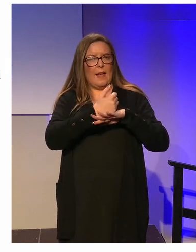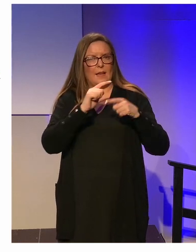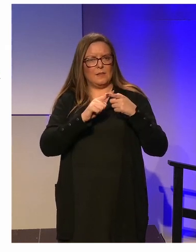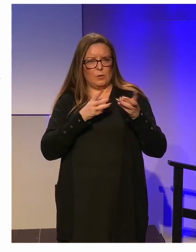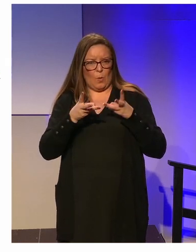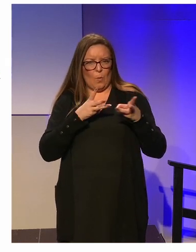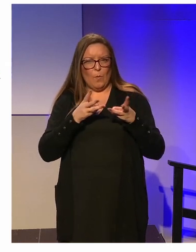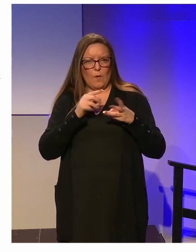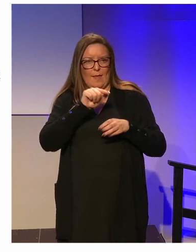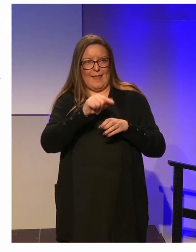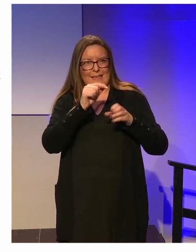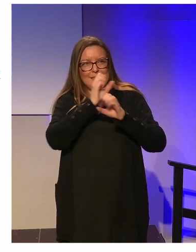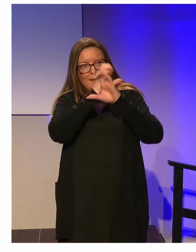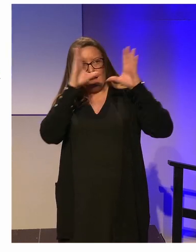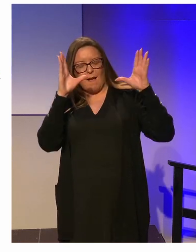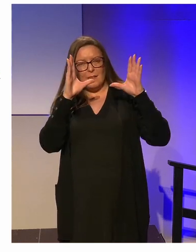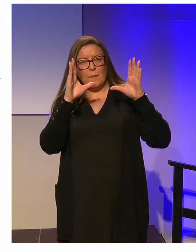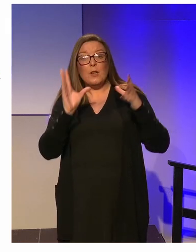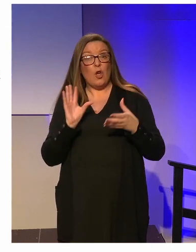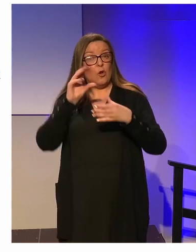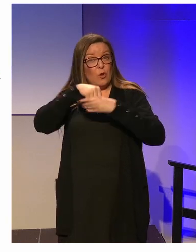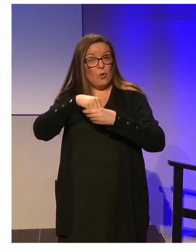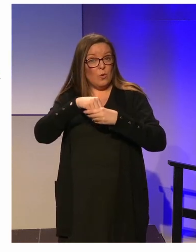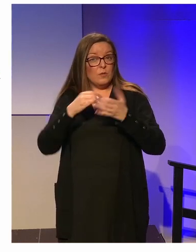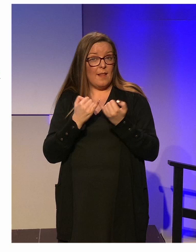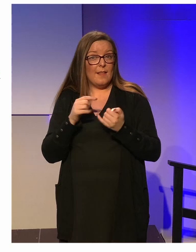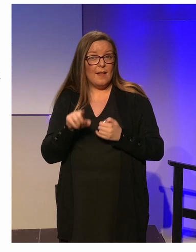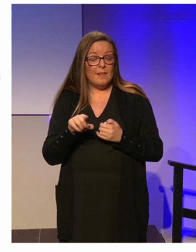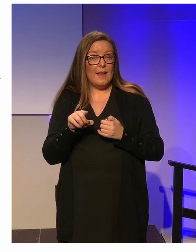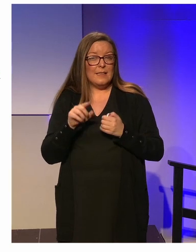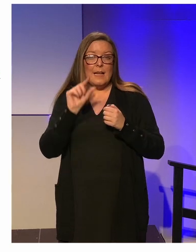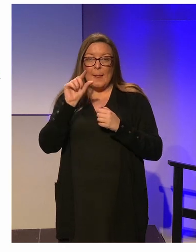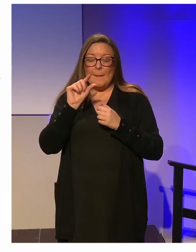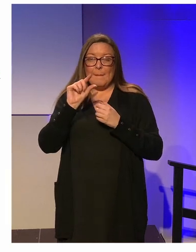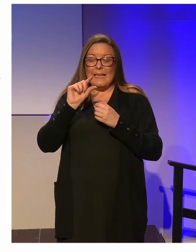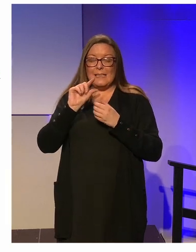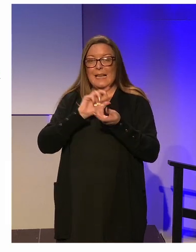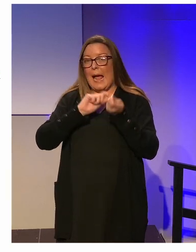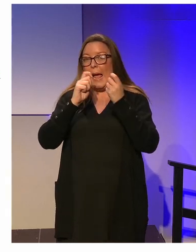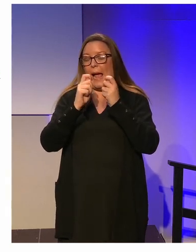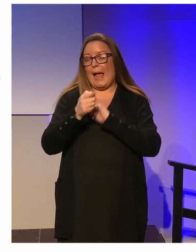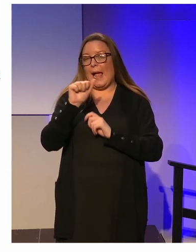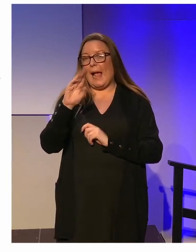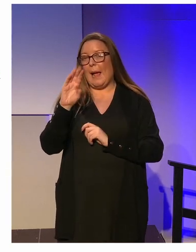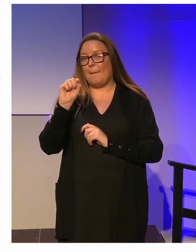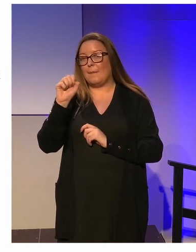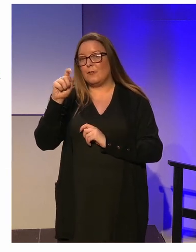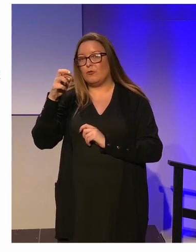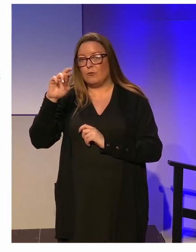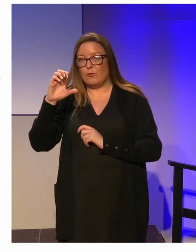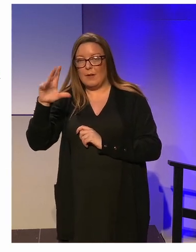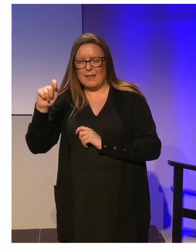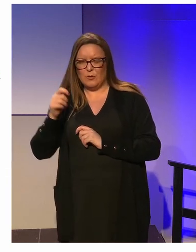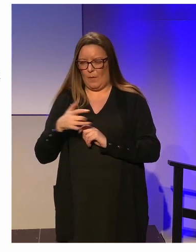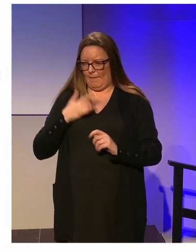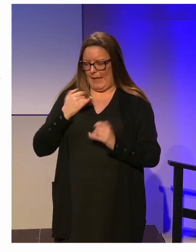operationalize this concept. And inclusion is a little bit like that. It can be quite nebulous and quite abstract. I suppose that's why we ask the question, do you feel like